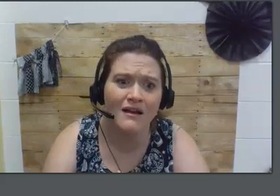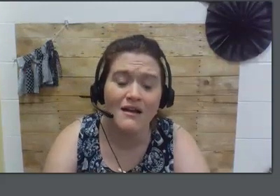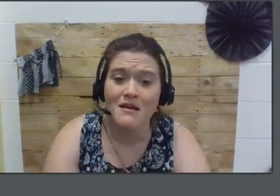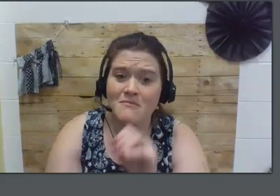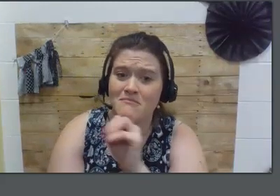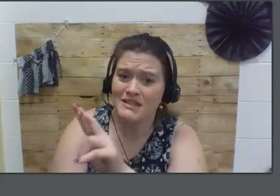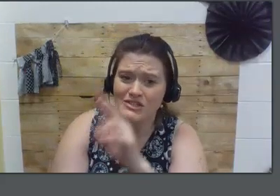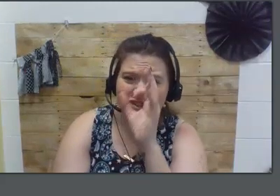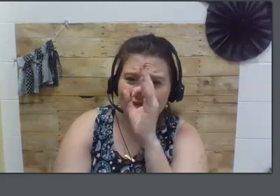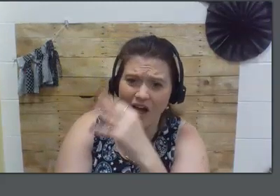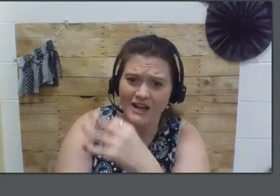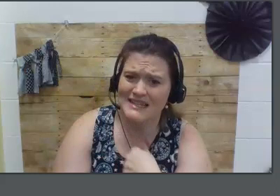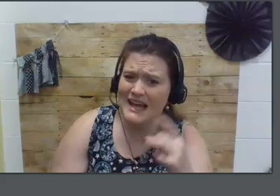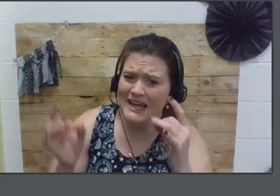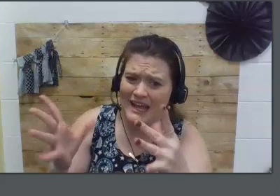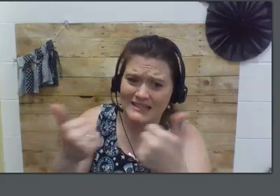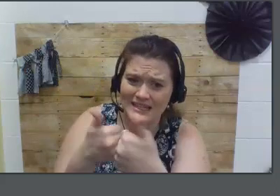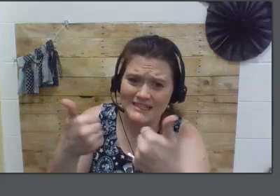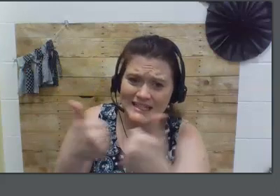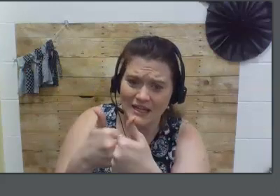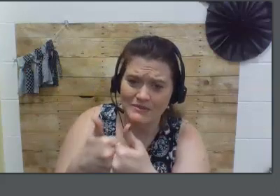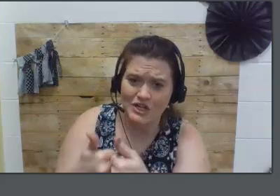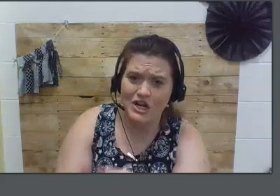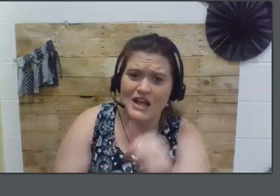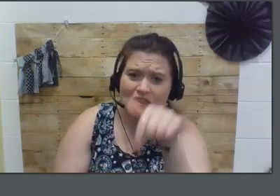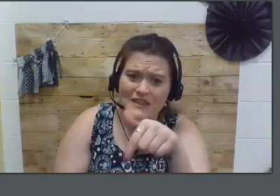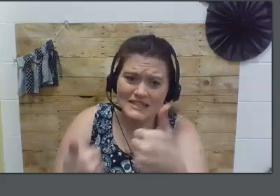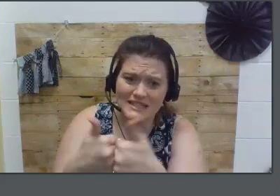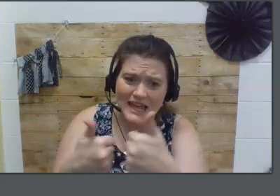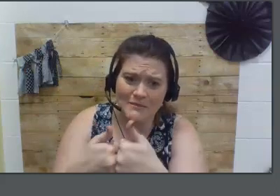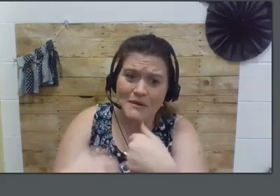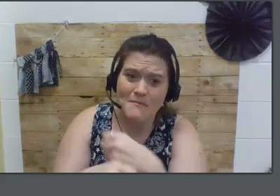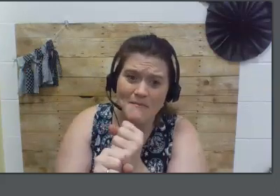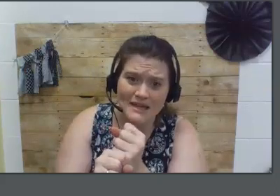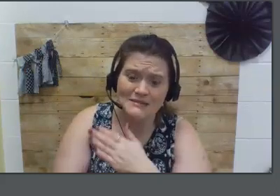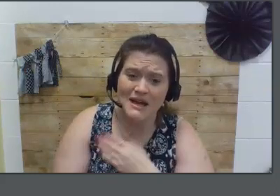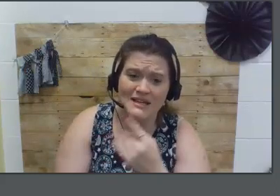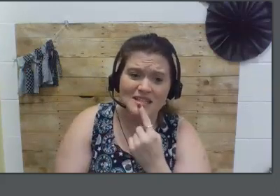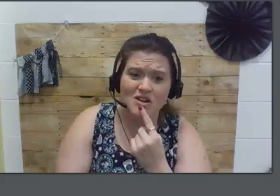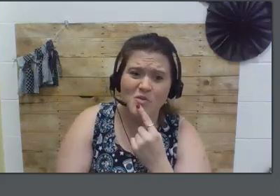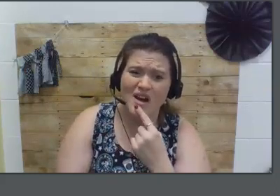Oh, Mr. Fox, I hate this game, sir. This game